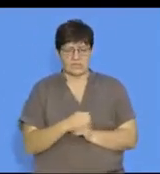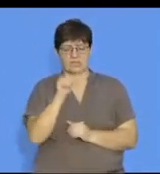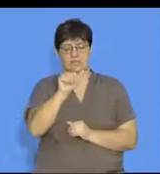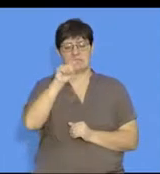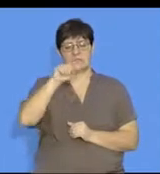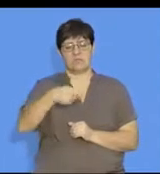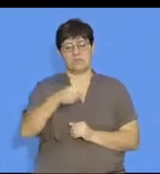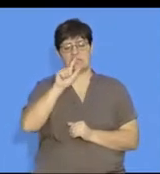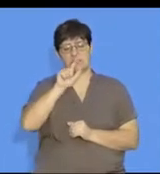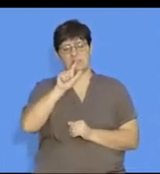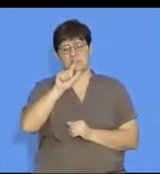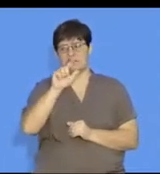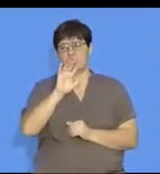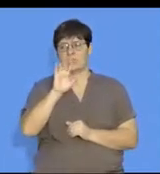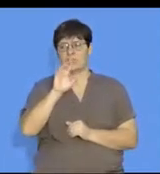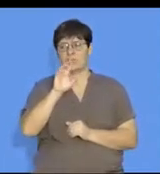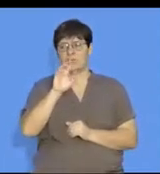bulb is